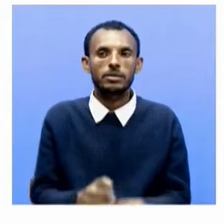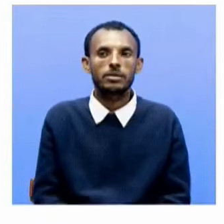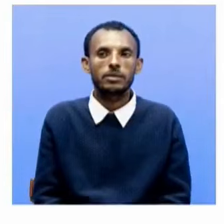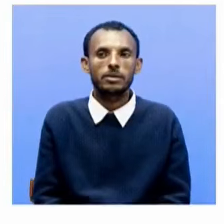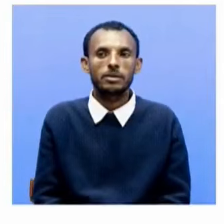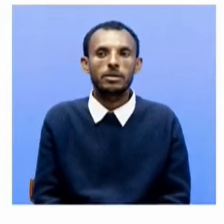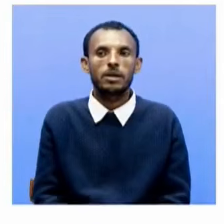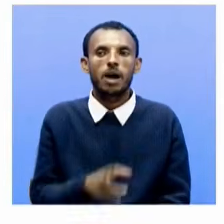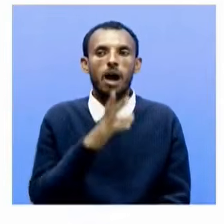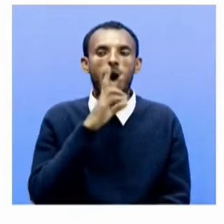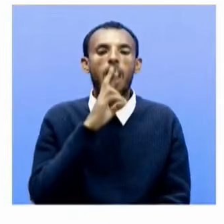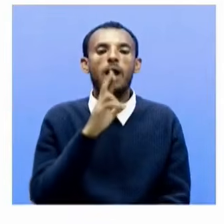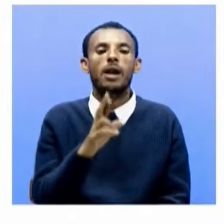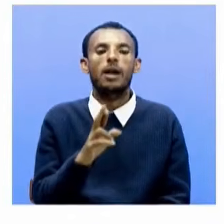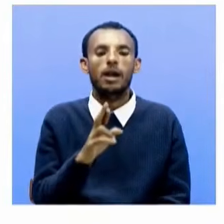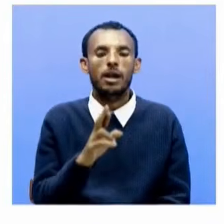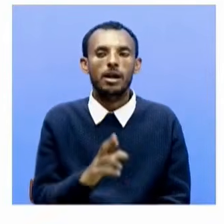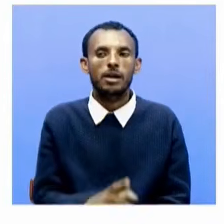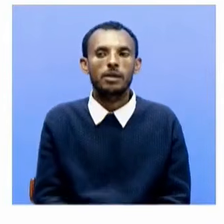are